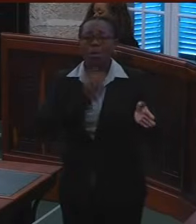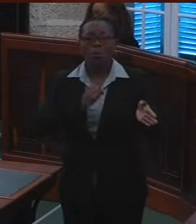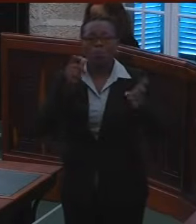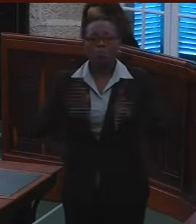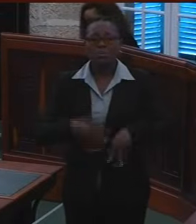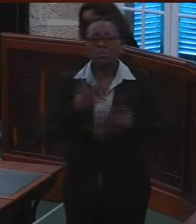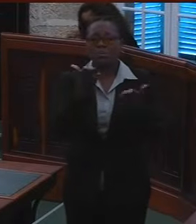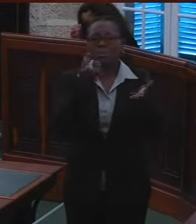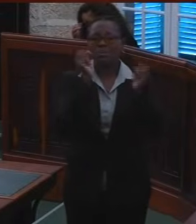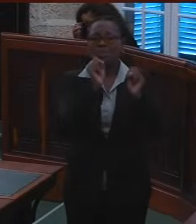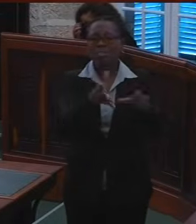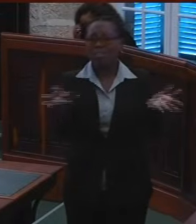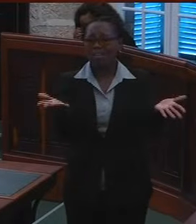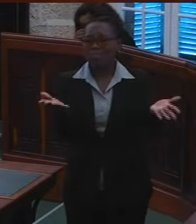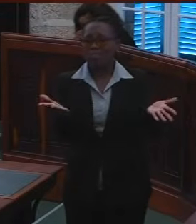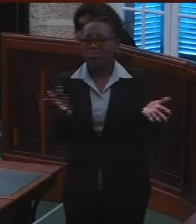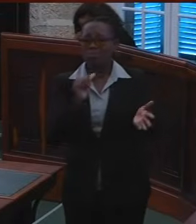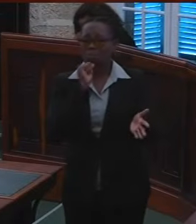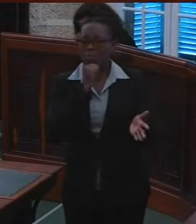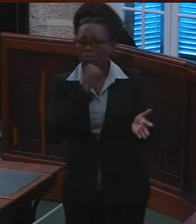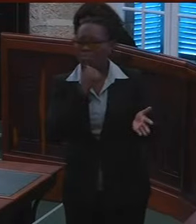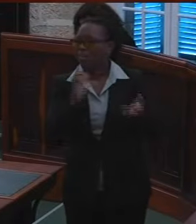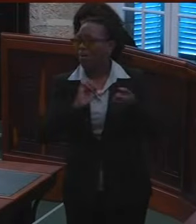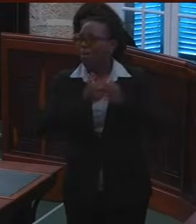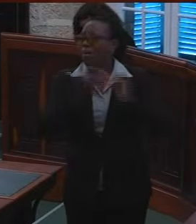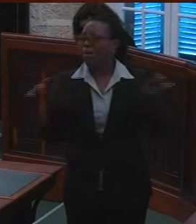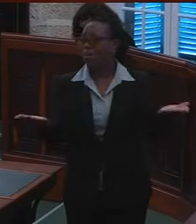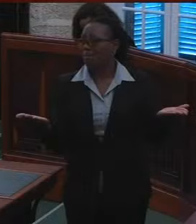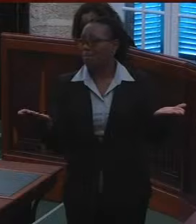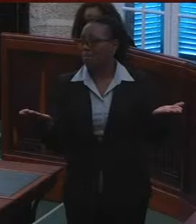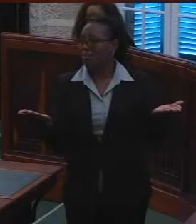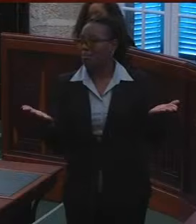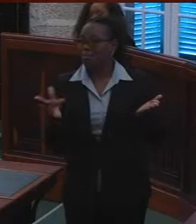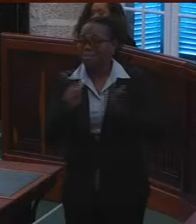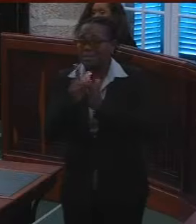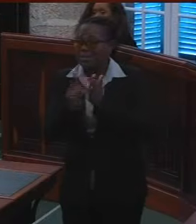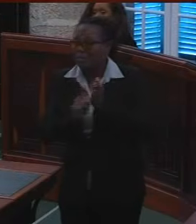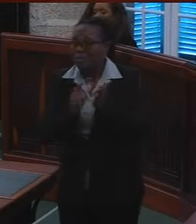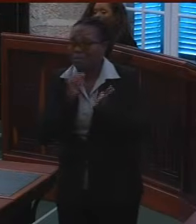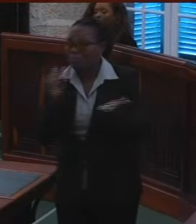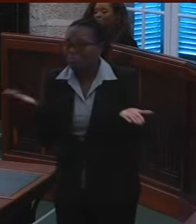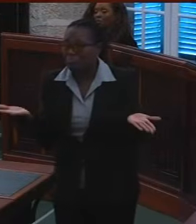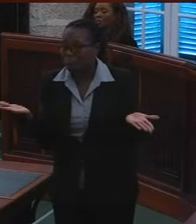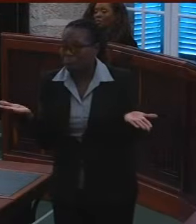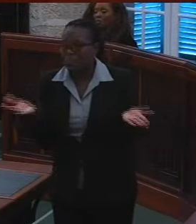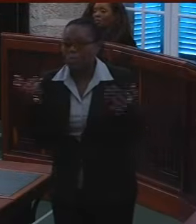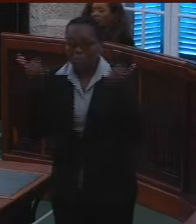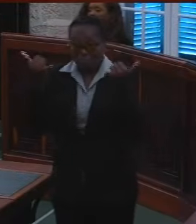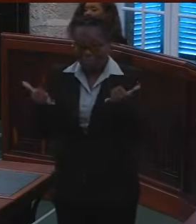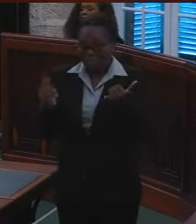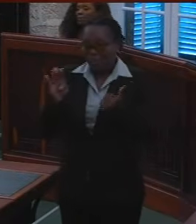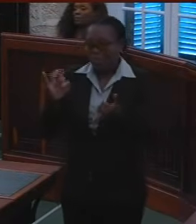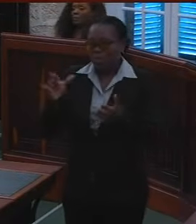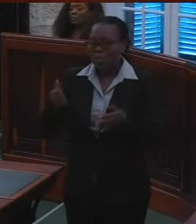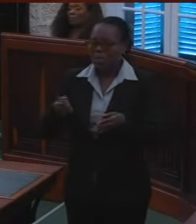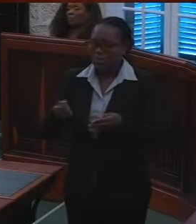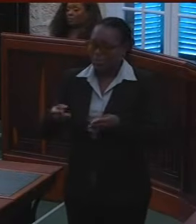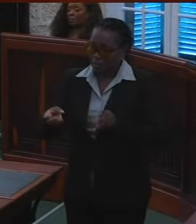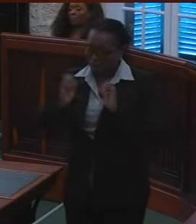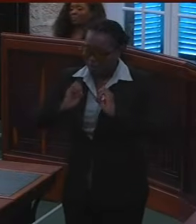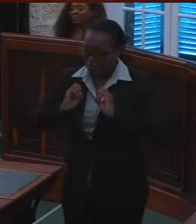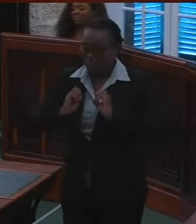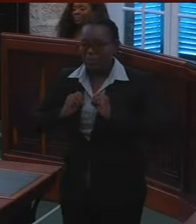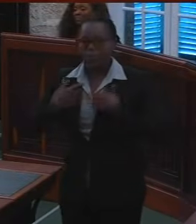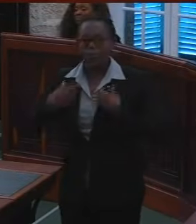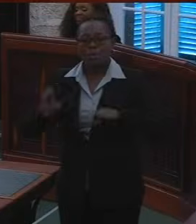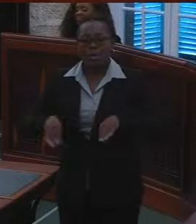there to suffer? Well, the law didn't allow it. And now, sir, this bill permits us to be able to move older persons. I